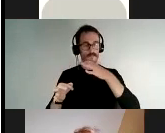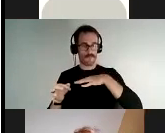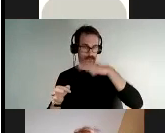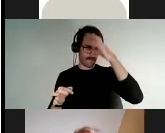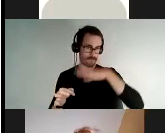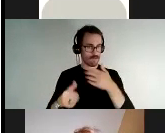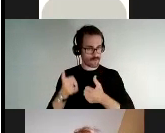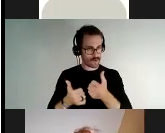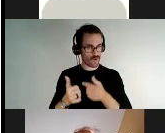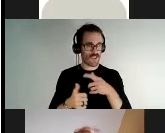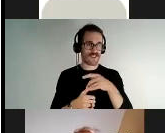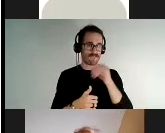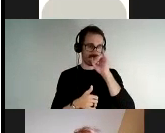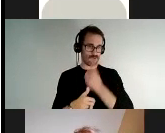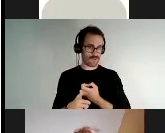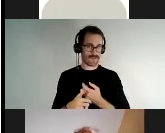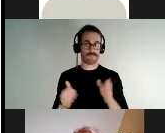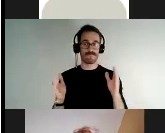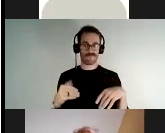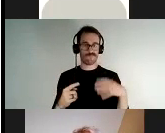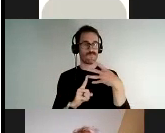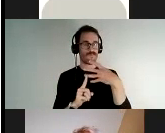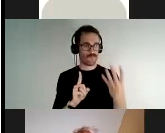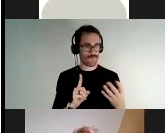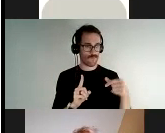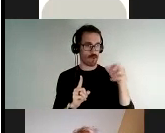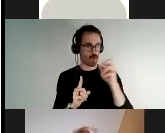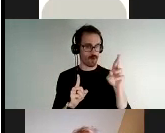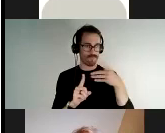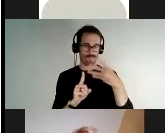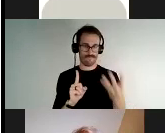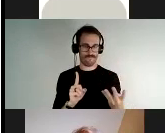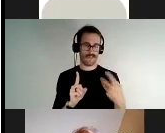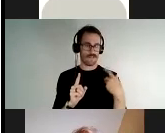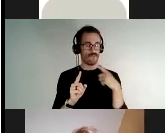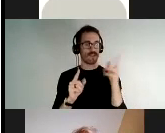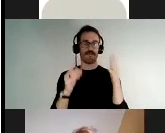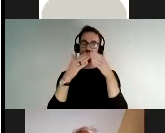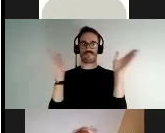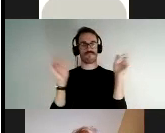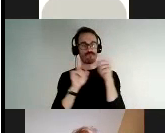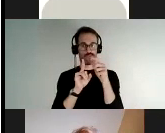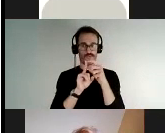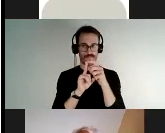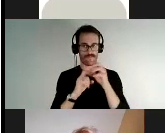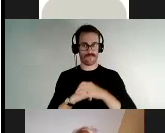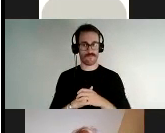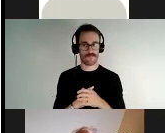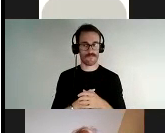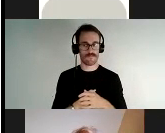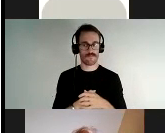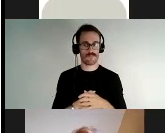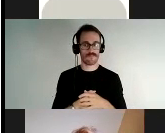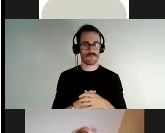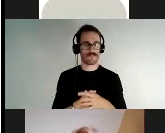that's intersex, and the next one is queer, which again is an umbrella term that's sometimes used to encompass all